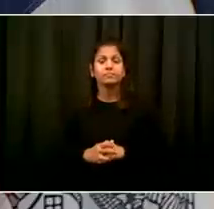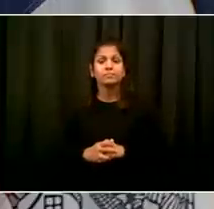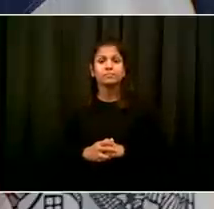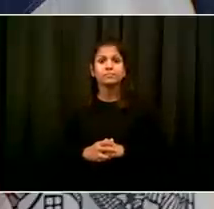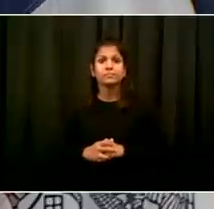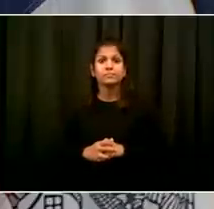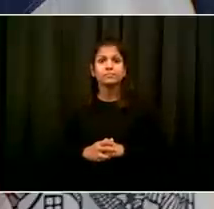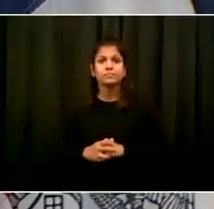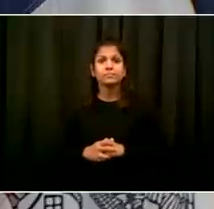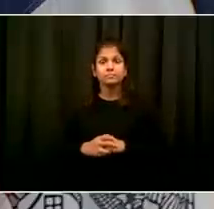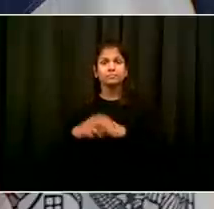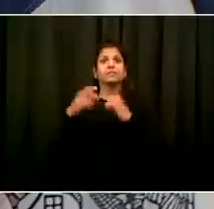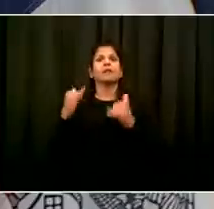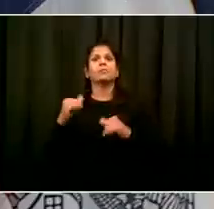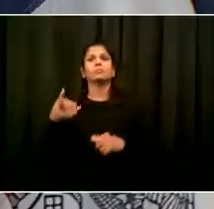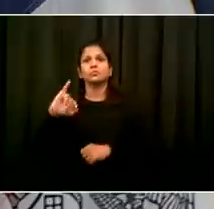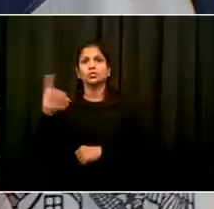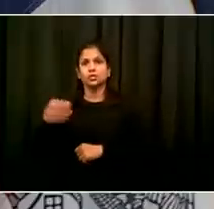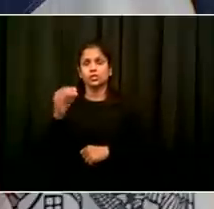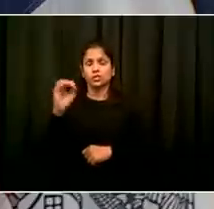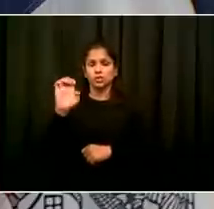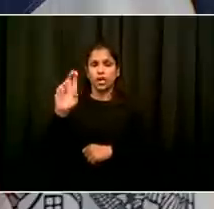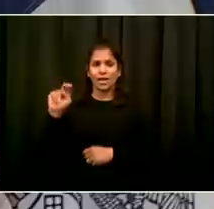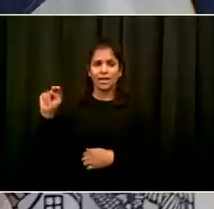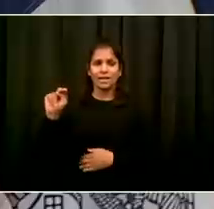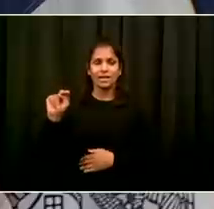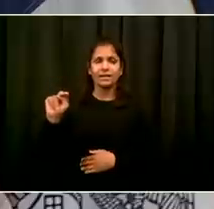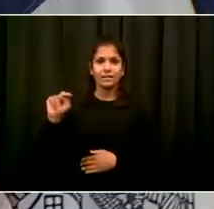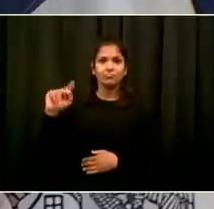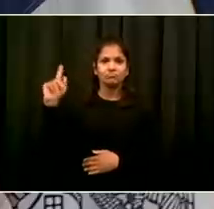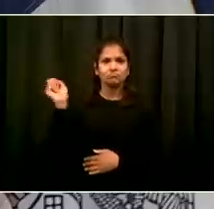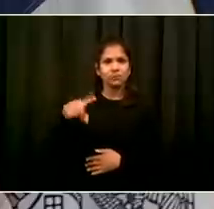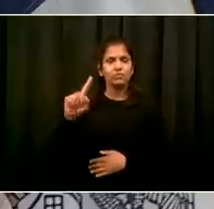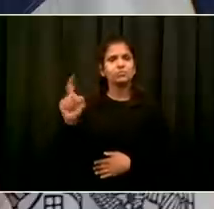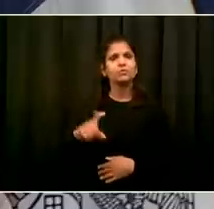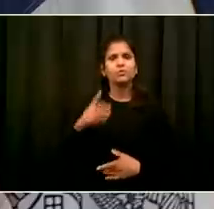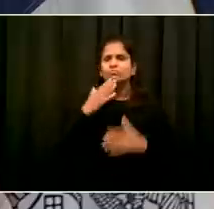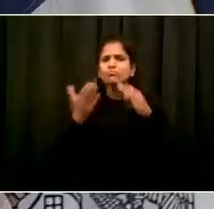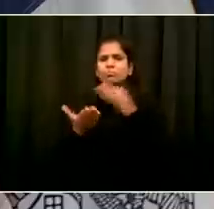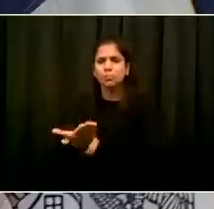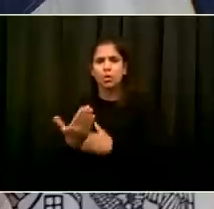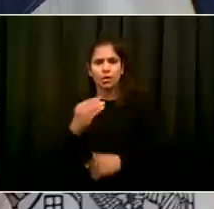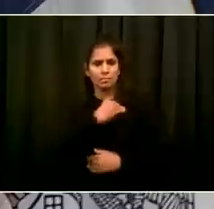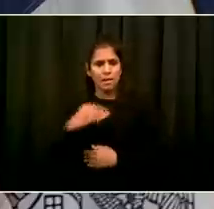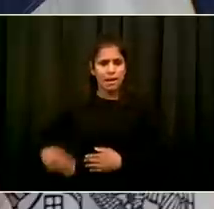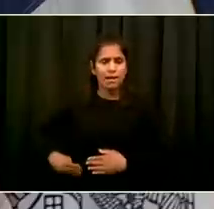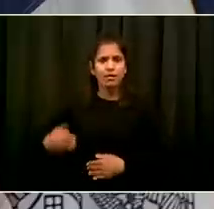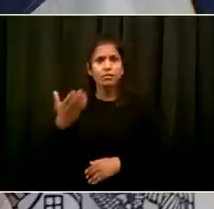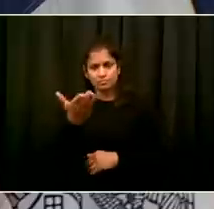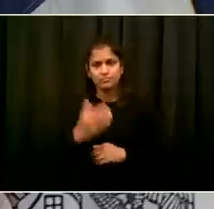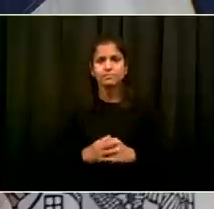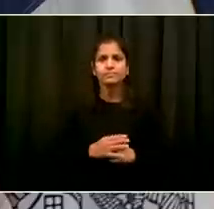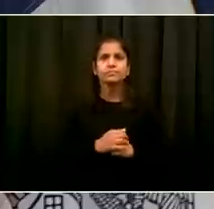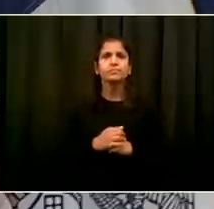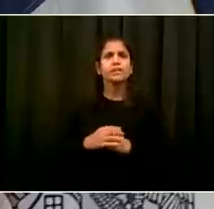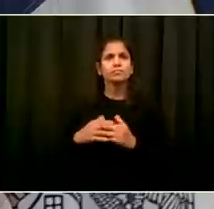Good morning, Mr. Mayor. How are you? Good, Jen. How you doing? Fine, thanks. I guess my first question would